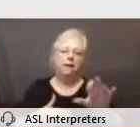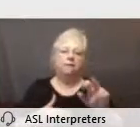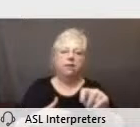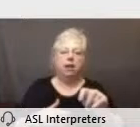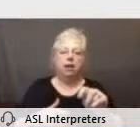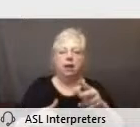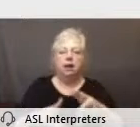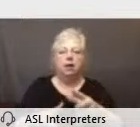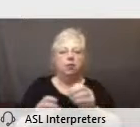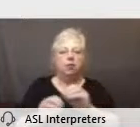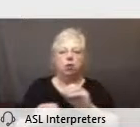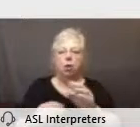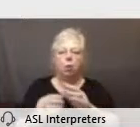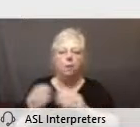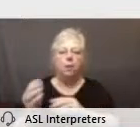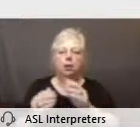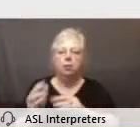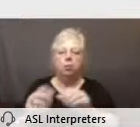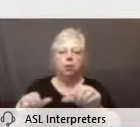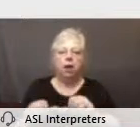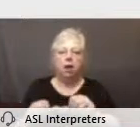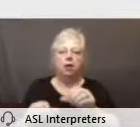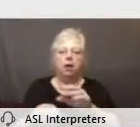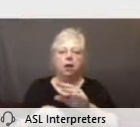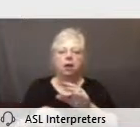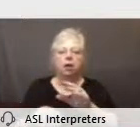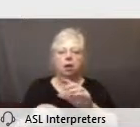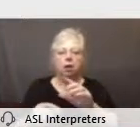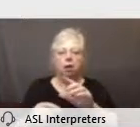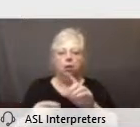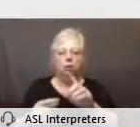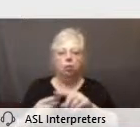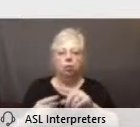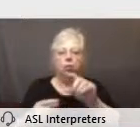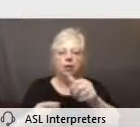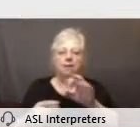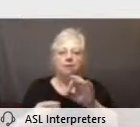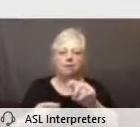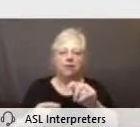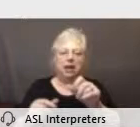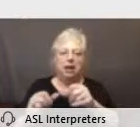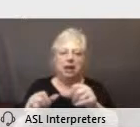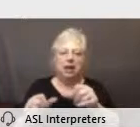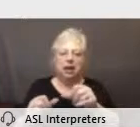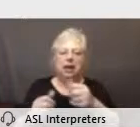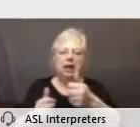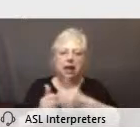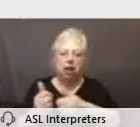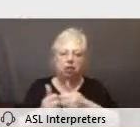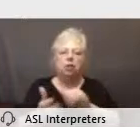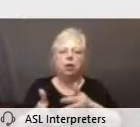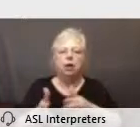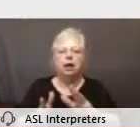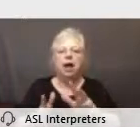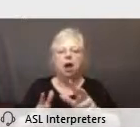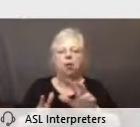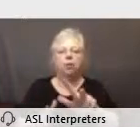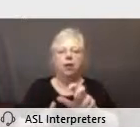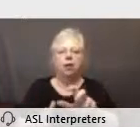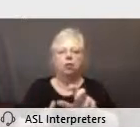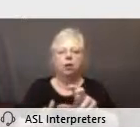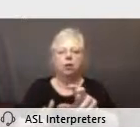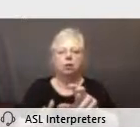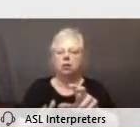area on the 50-foot deep lot, to 10 feet each, which would allow construction of a 300-foot deep home,